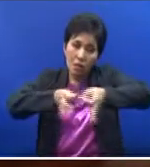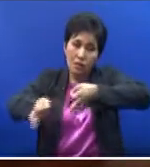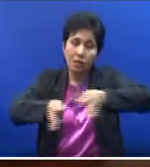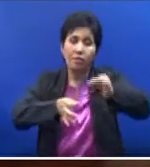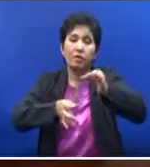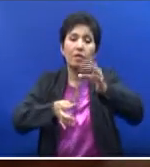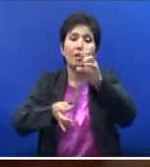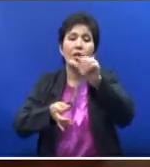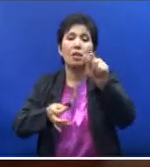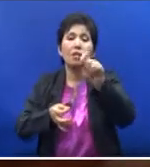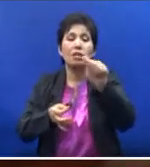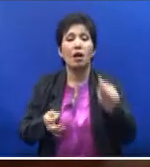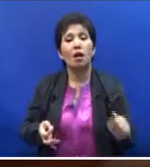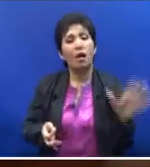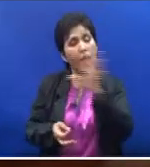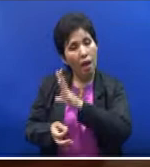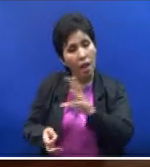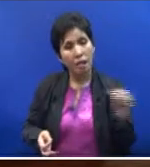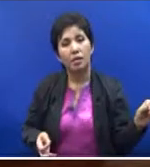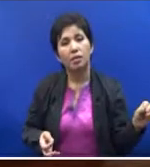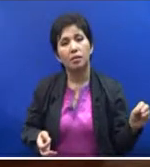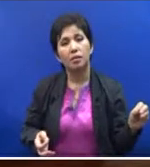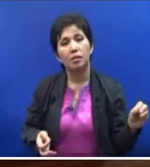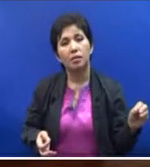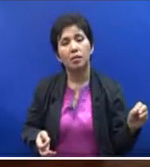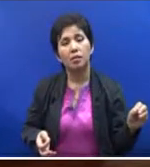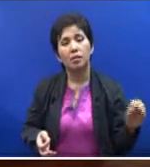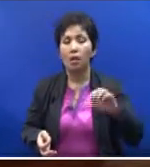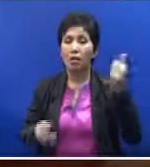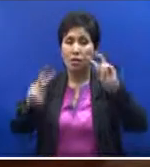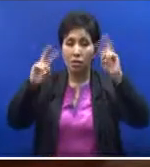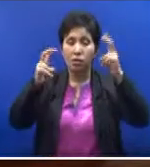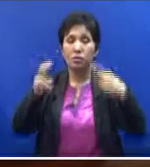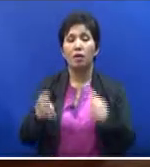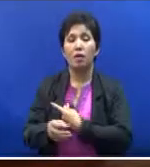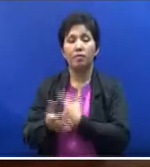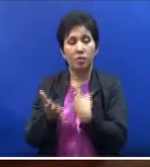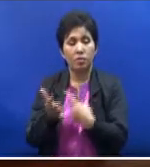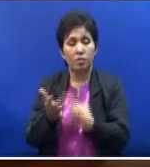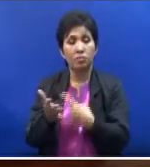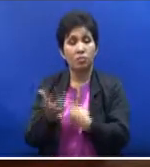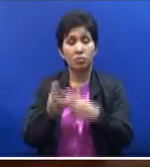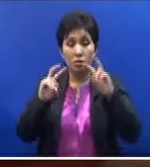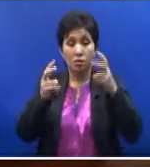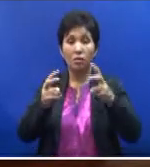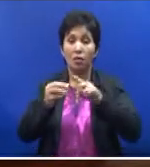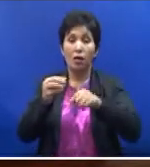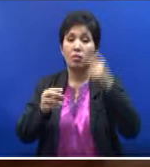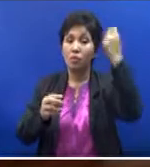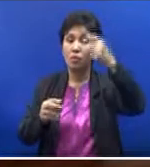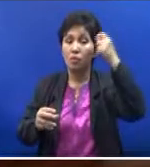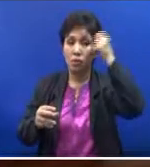interpretations of data, okay, and then the other issue that we have discussed just now is about